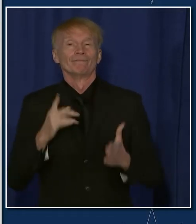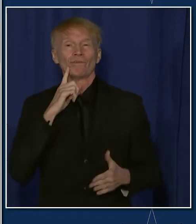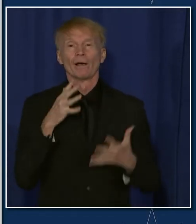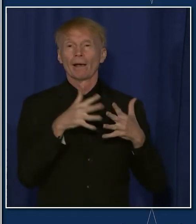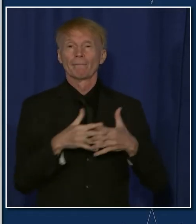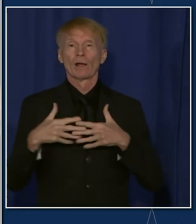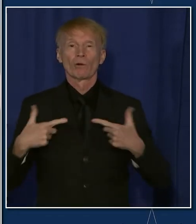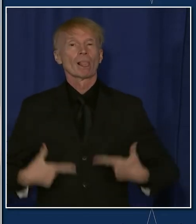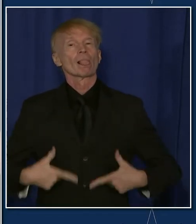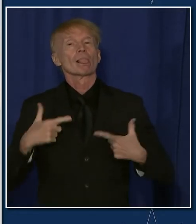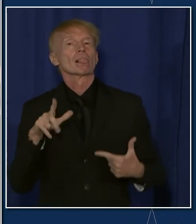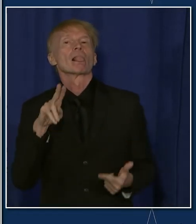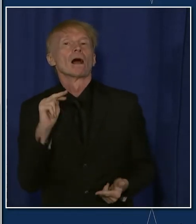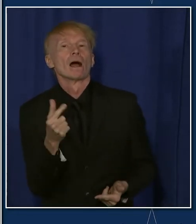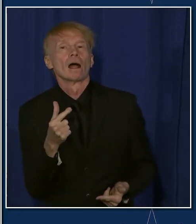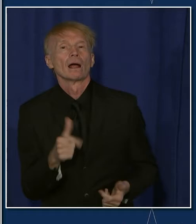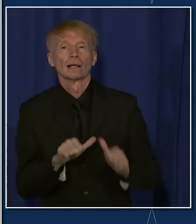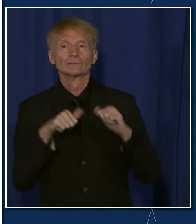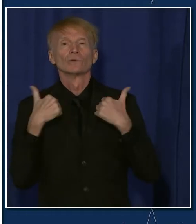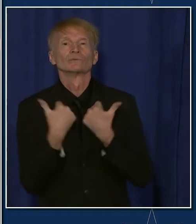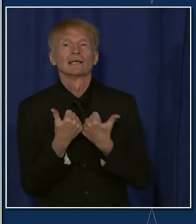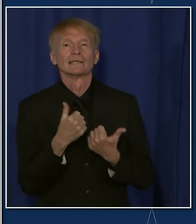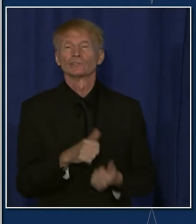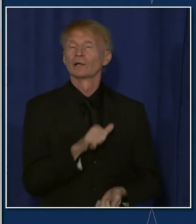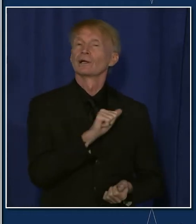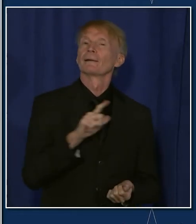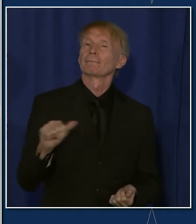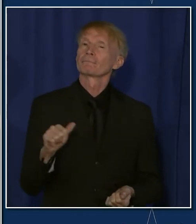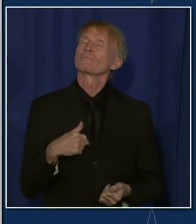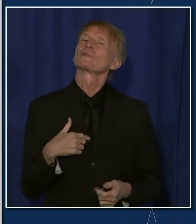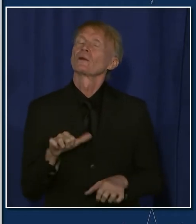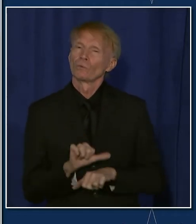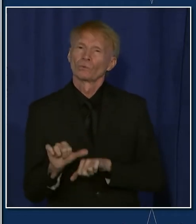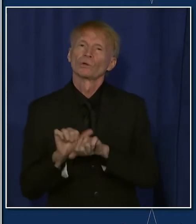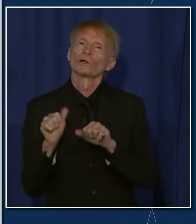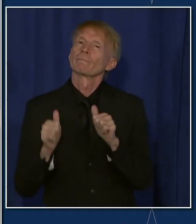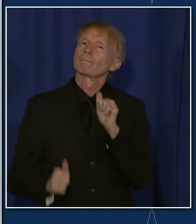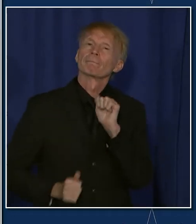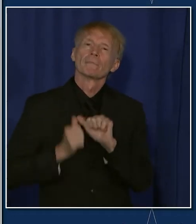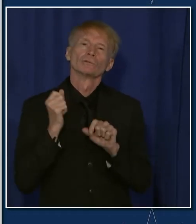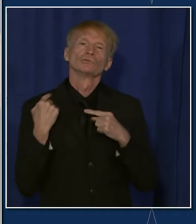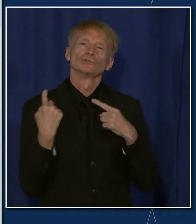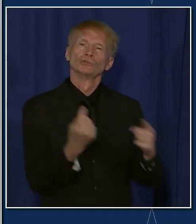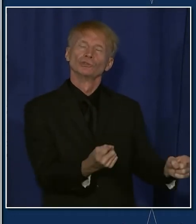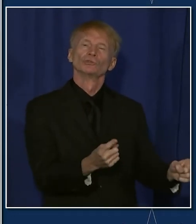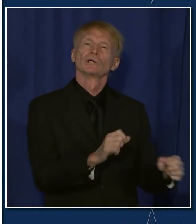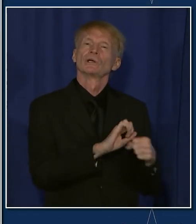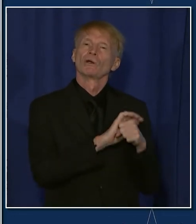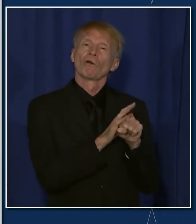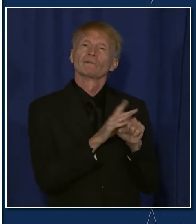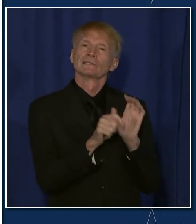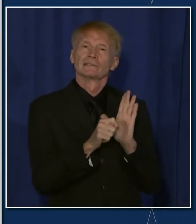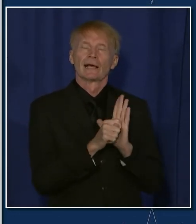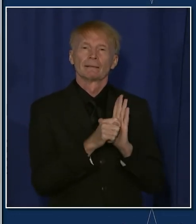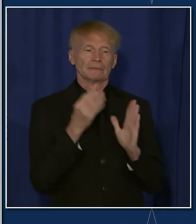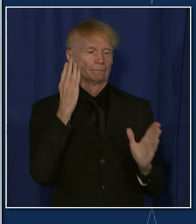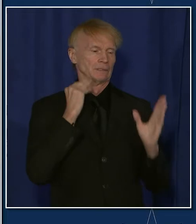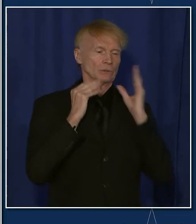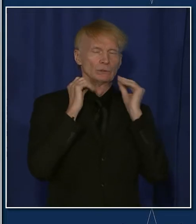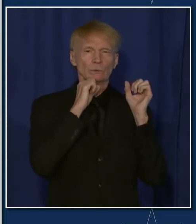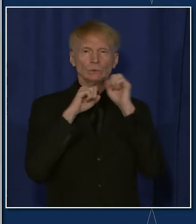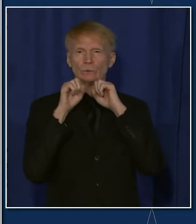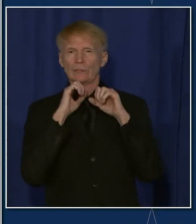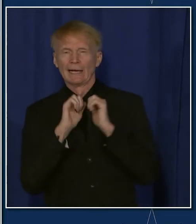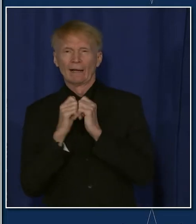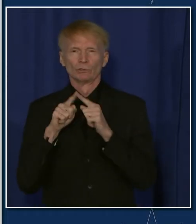been working nonstop throughout this pandemic, trying to help the most vulnerable communities navigate through these hard times.